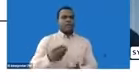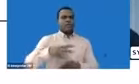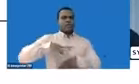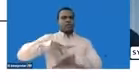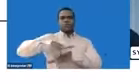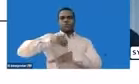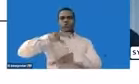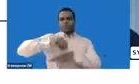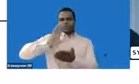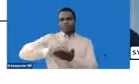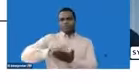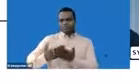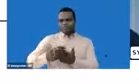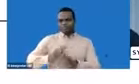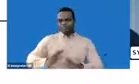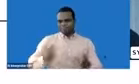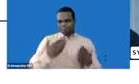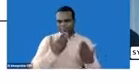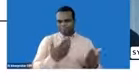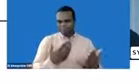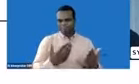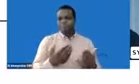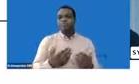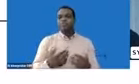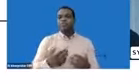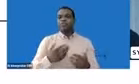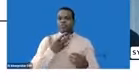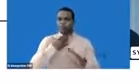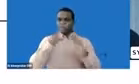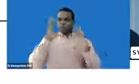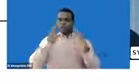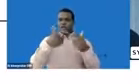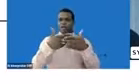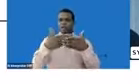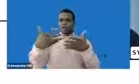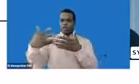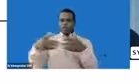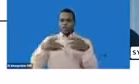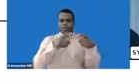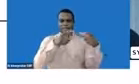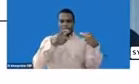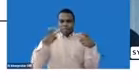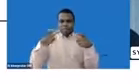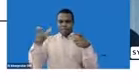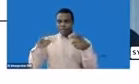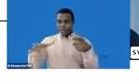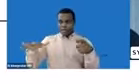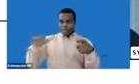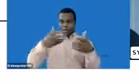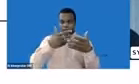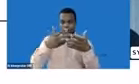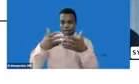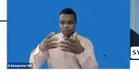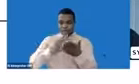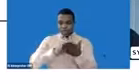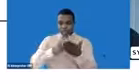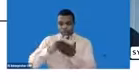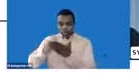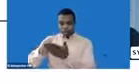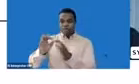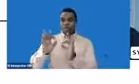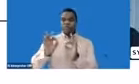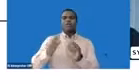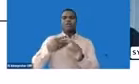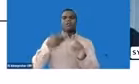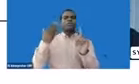about. So we are going to make sure that all the documents are accessible and then upload them as soon as possible on the project